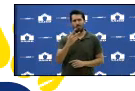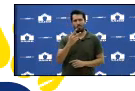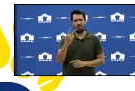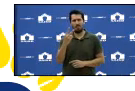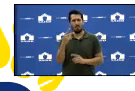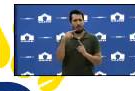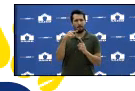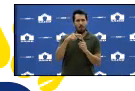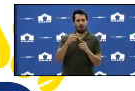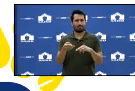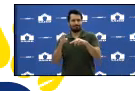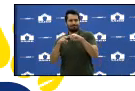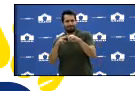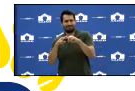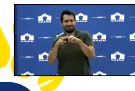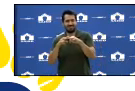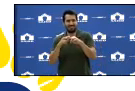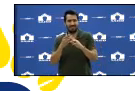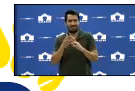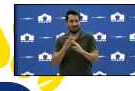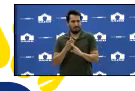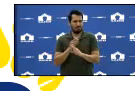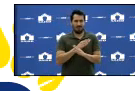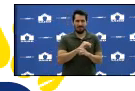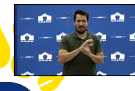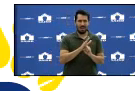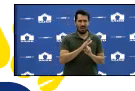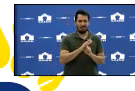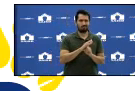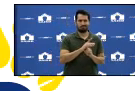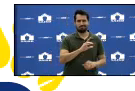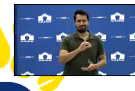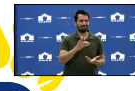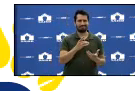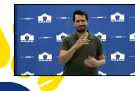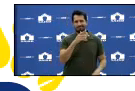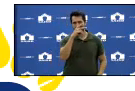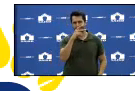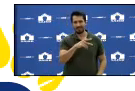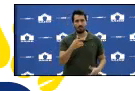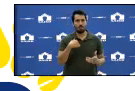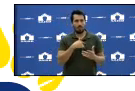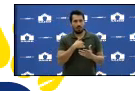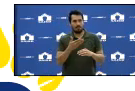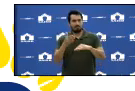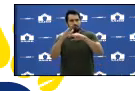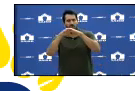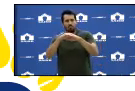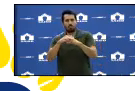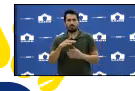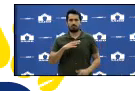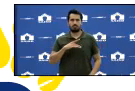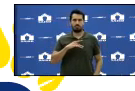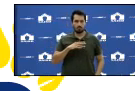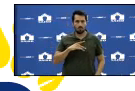points from pre-pandemic levels. And I am happy. We hear a lot of this like learning loss that happened